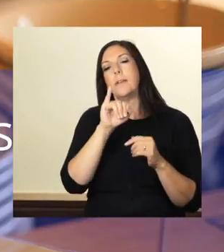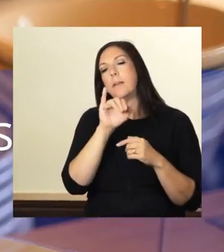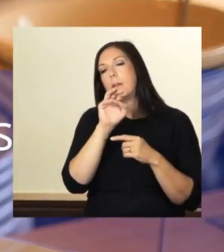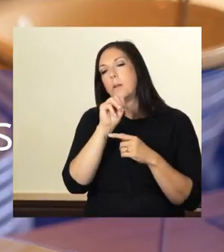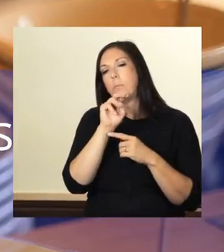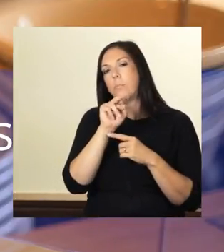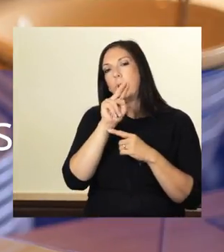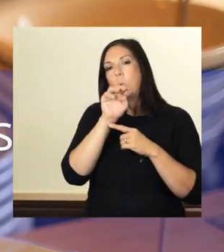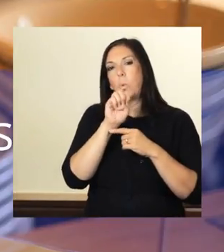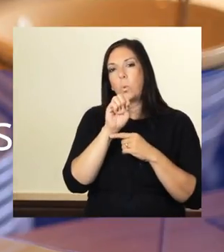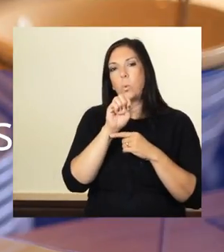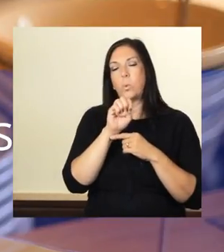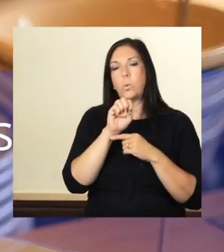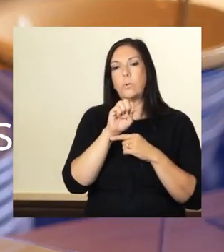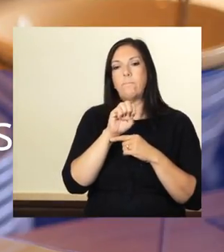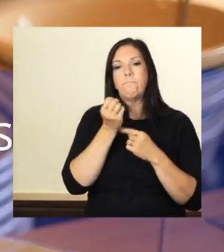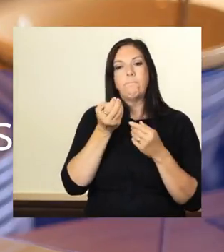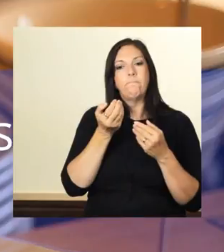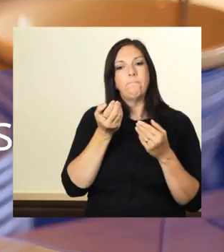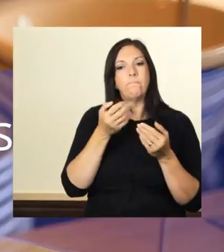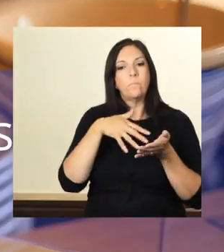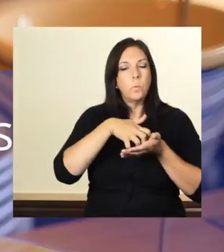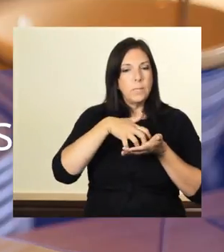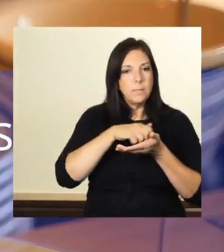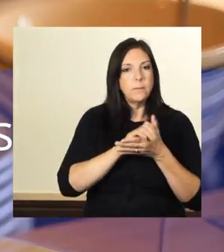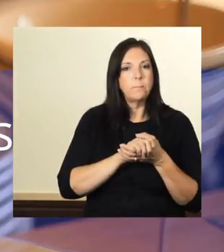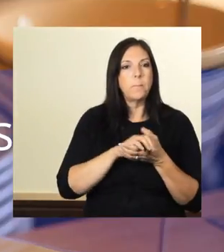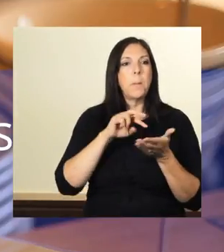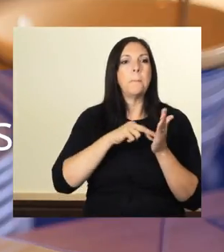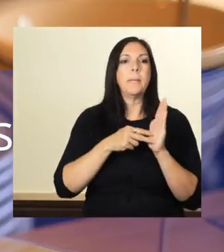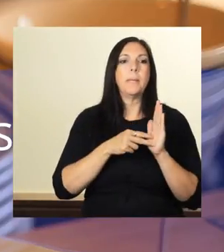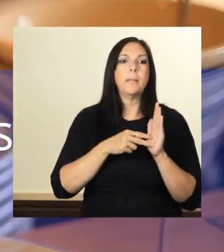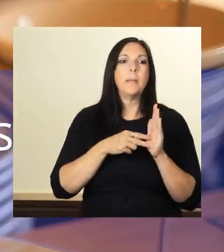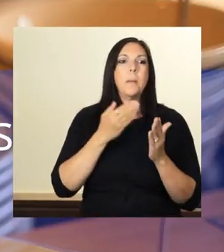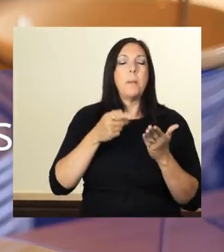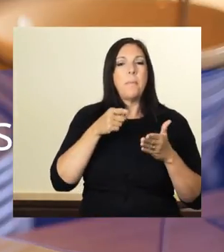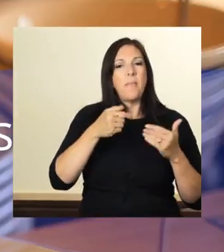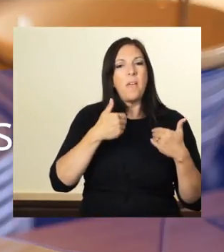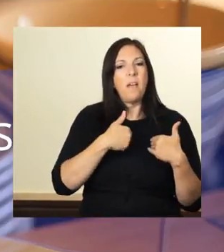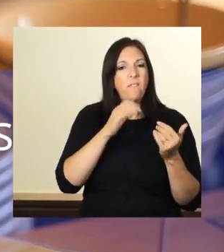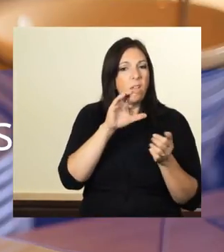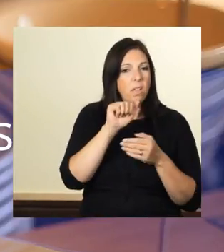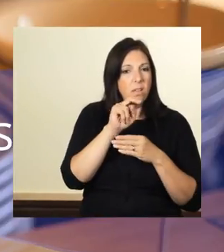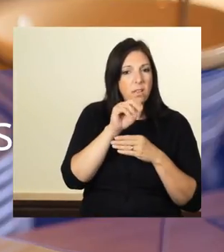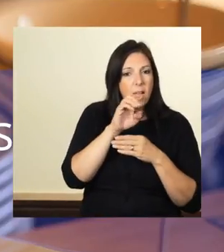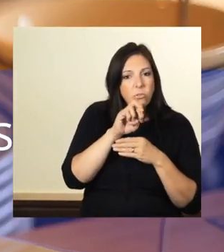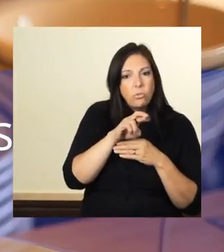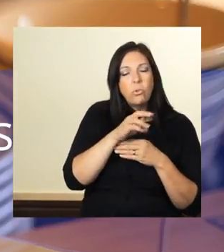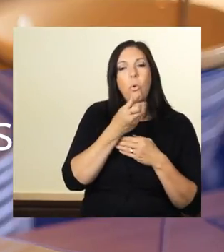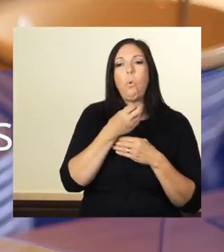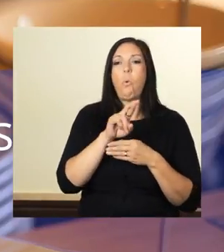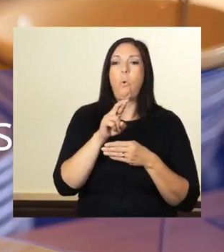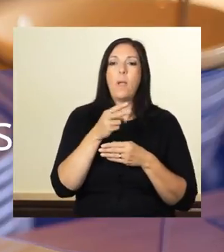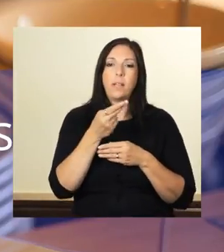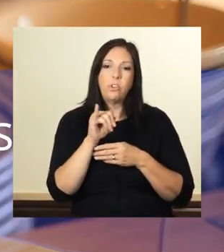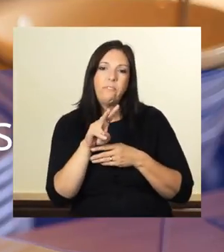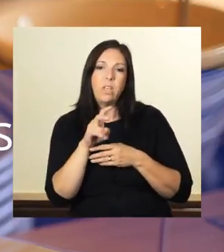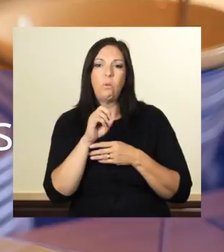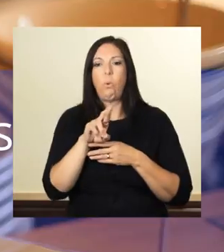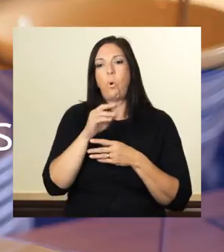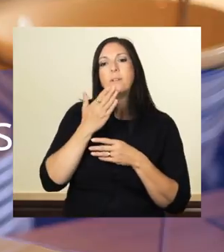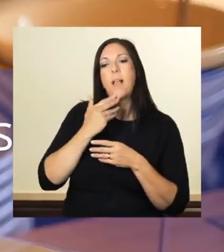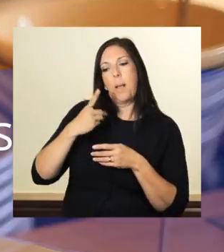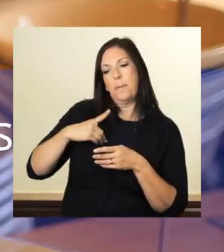those that are immune compromised. Meaning having a serious illness like cancer, HIV, diabetes,